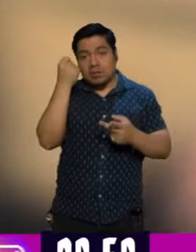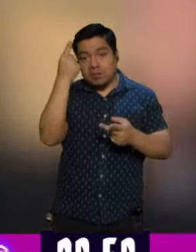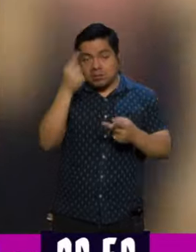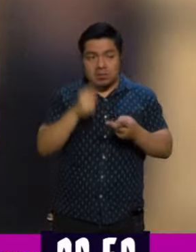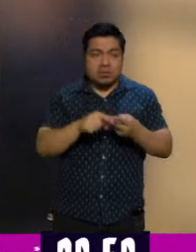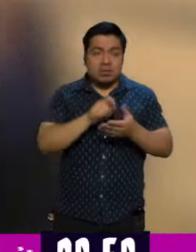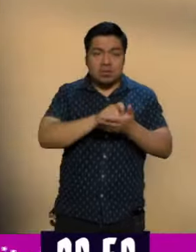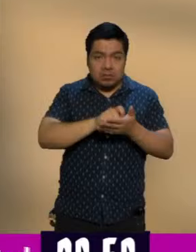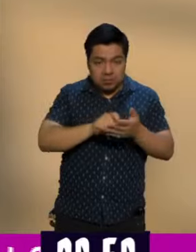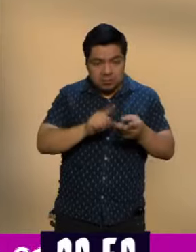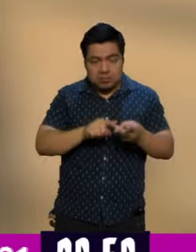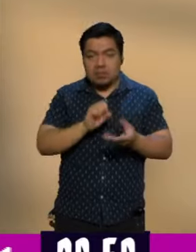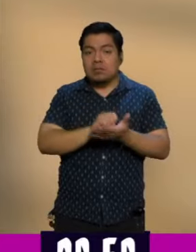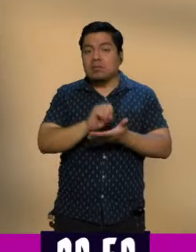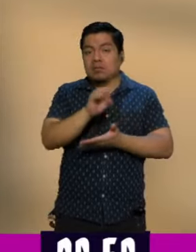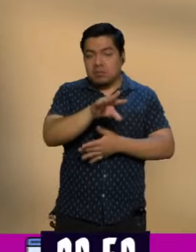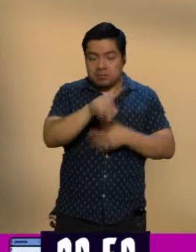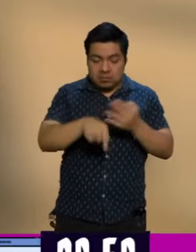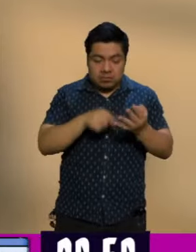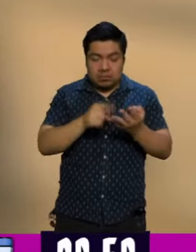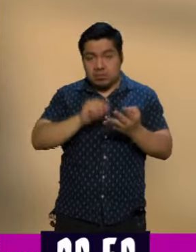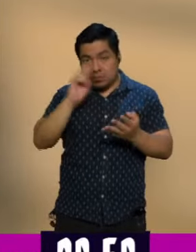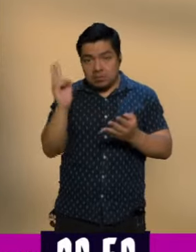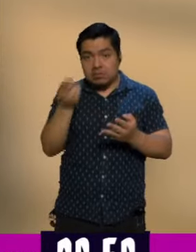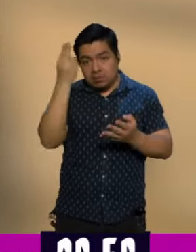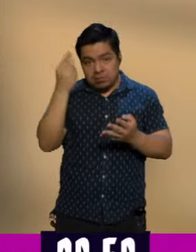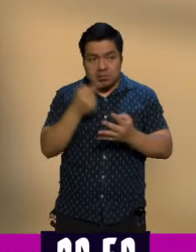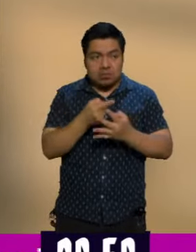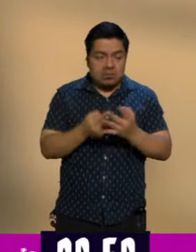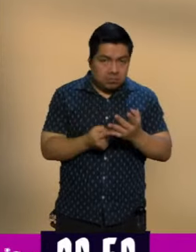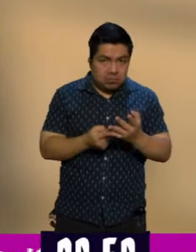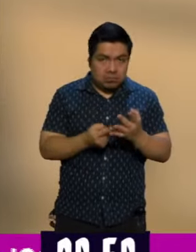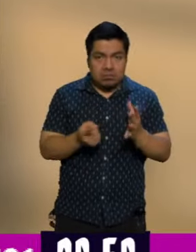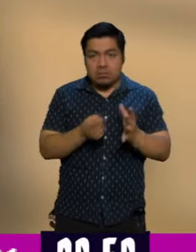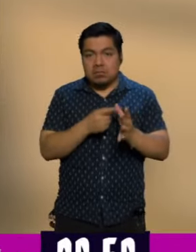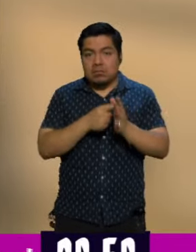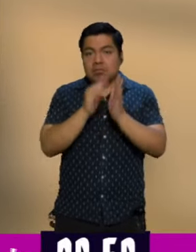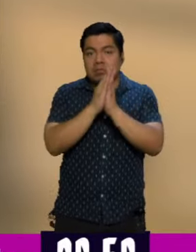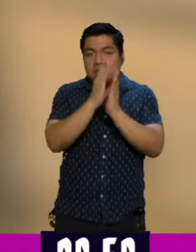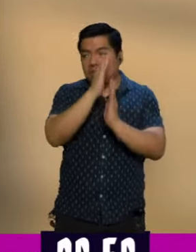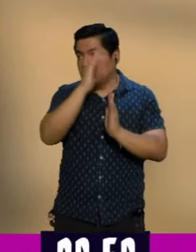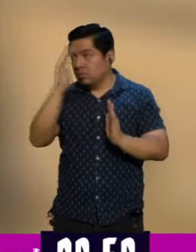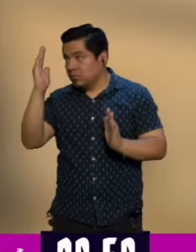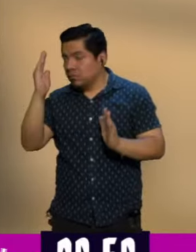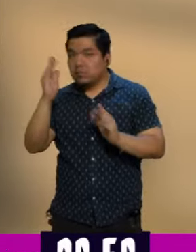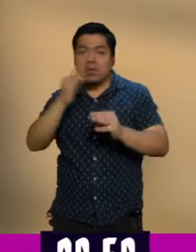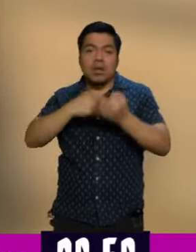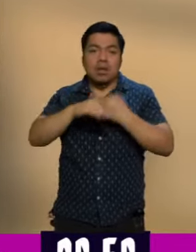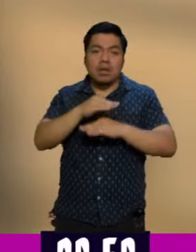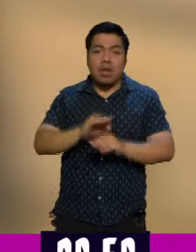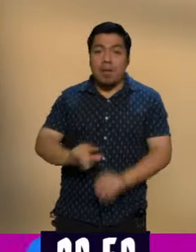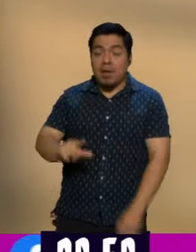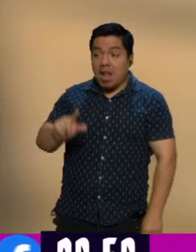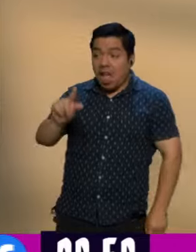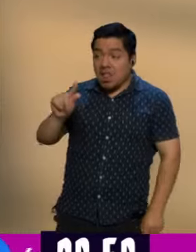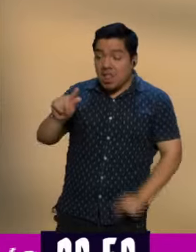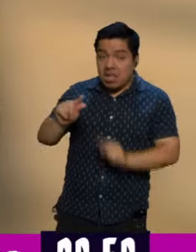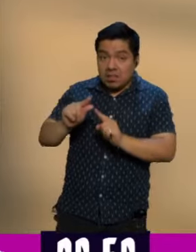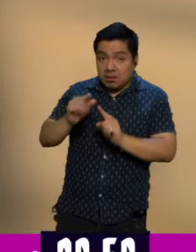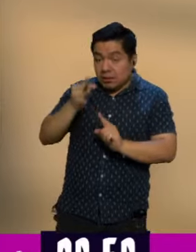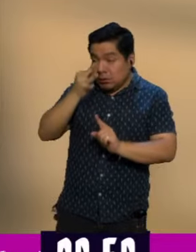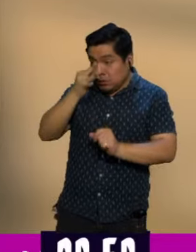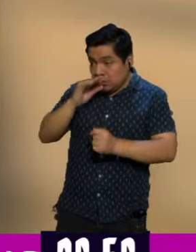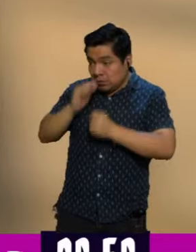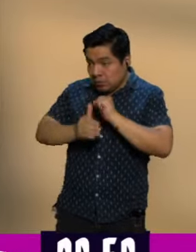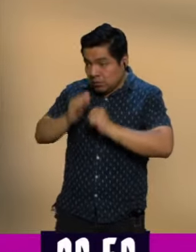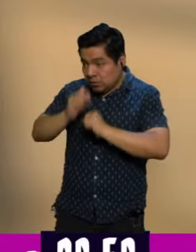writer, publisher. University began, libraries, all of that. But at 70, when they're finishing up signing